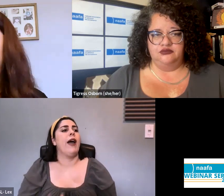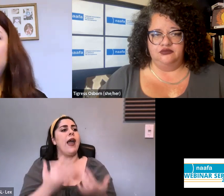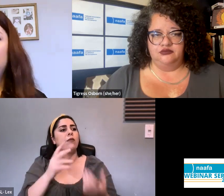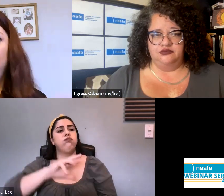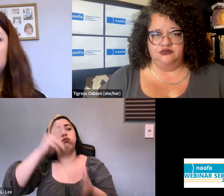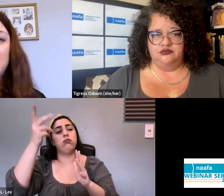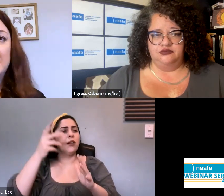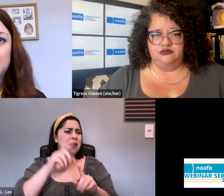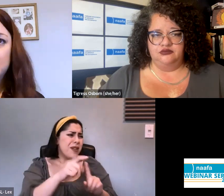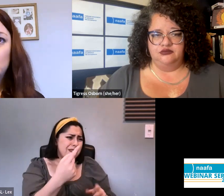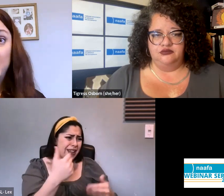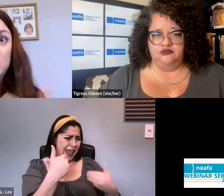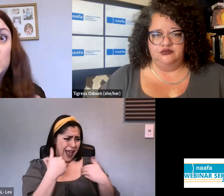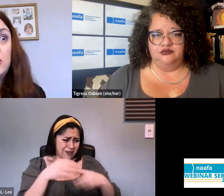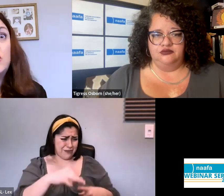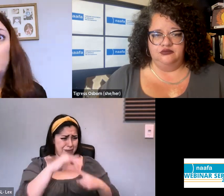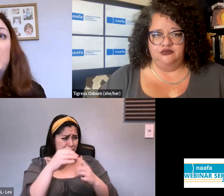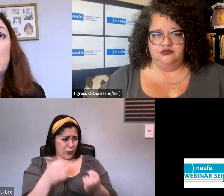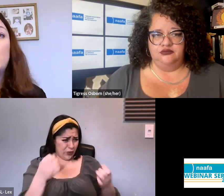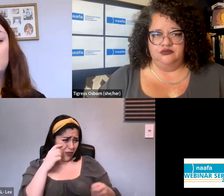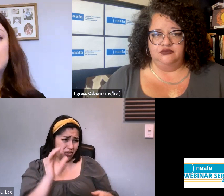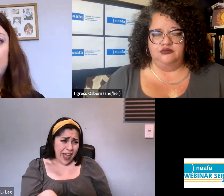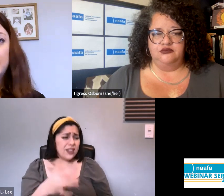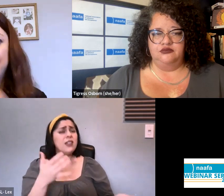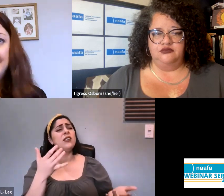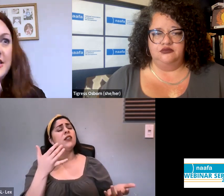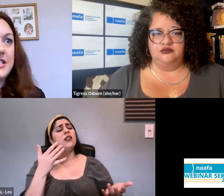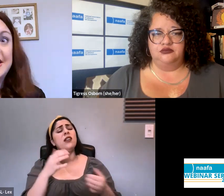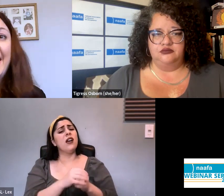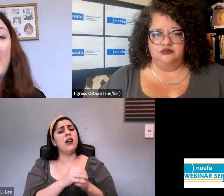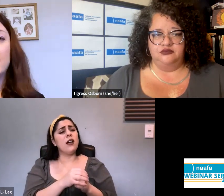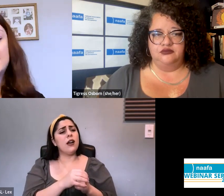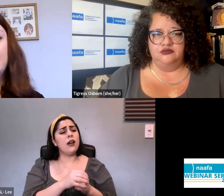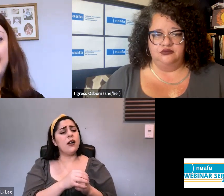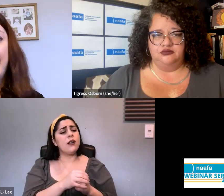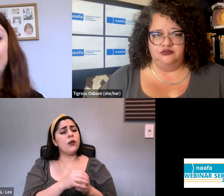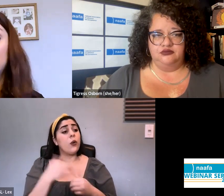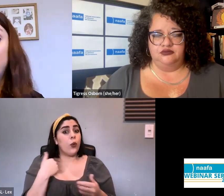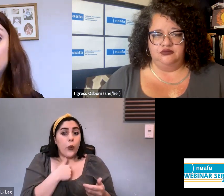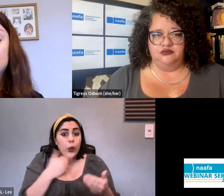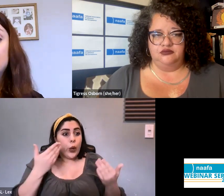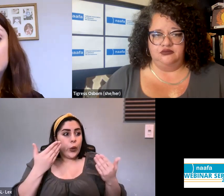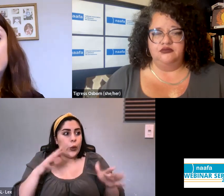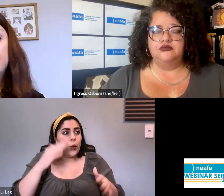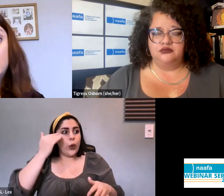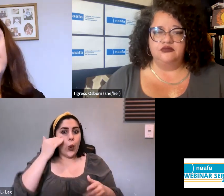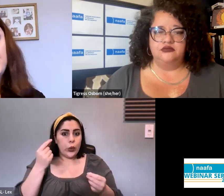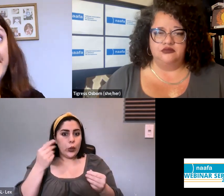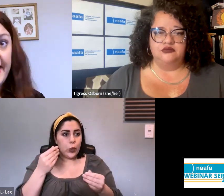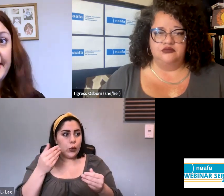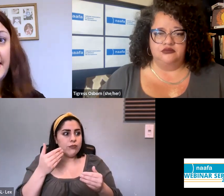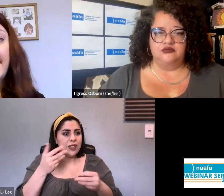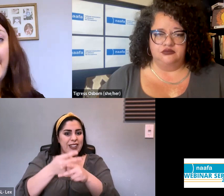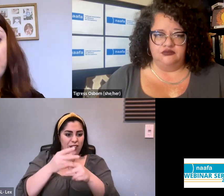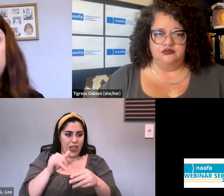scheduling and timing things that we know to take care of stuff like that in advance to ensure